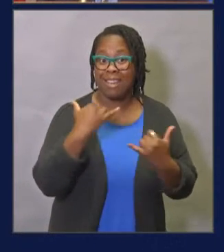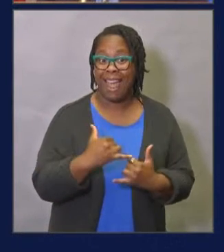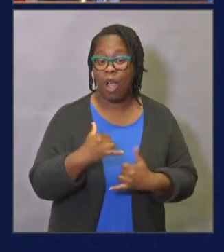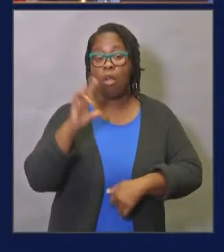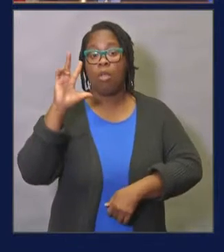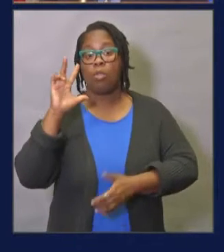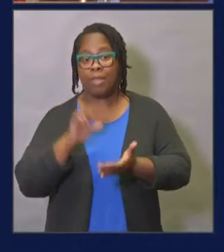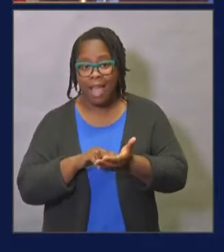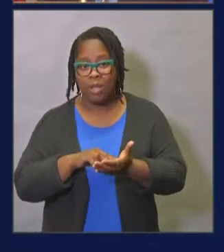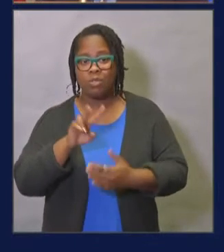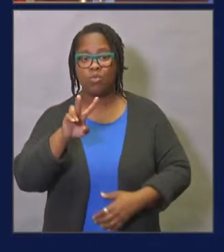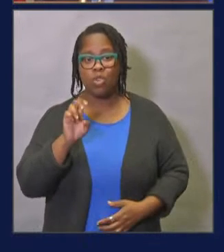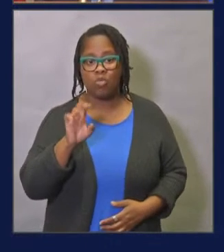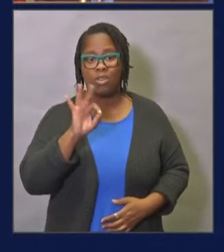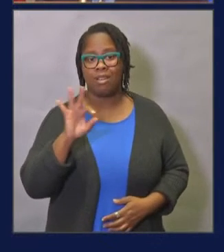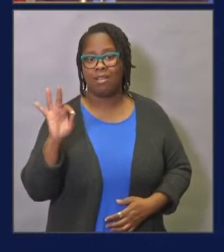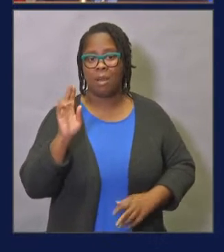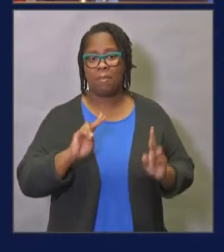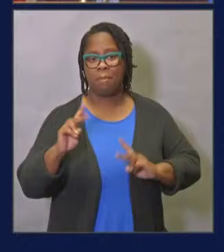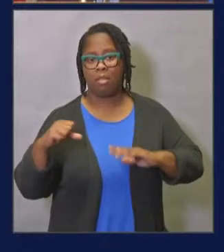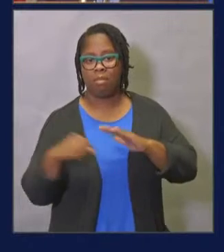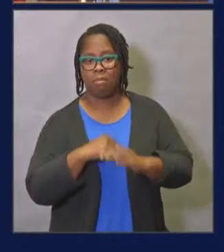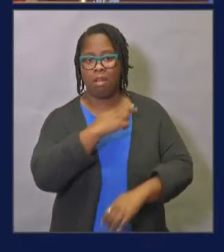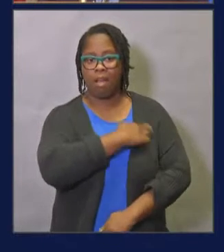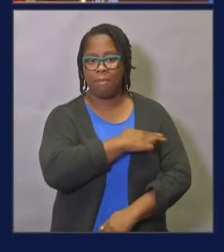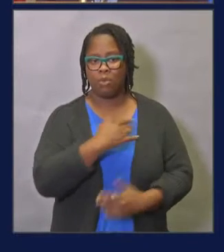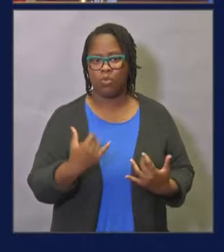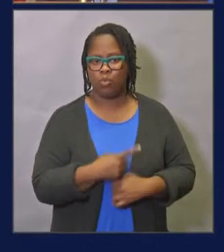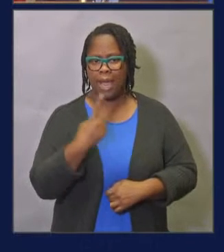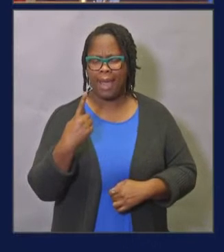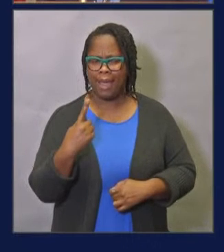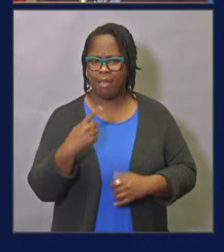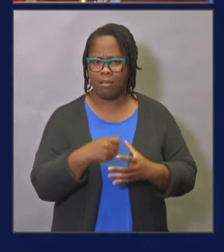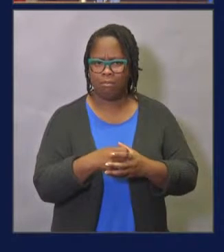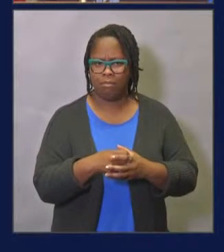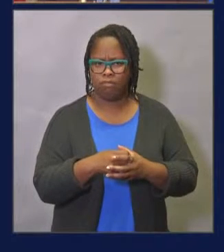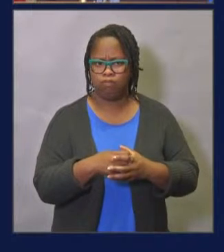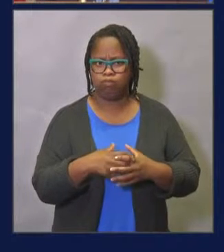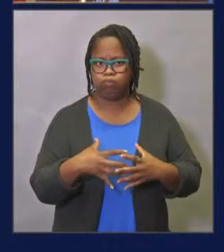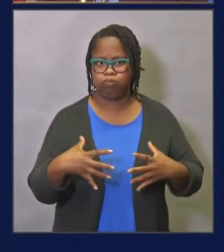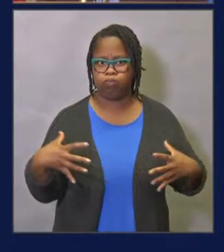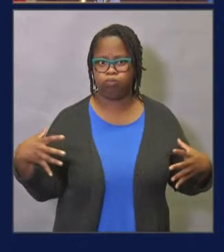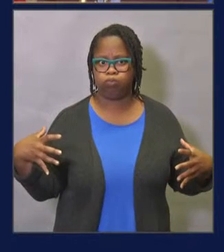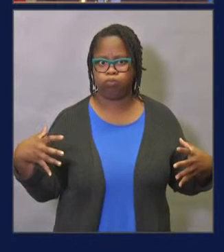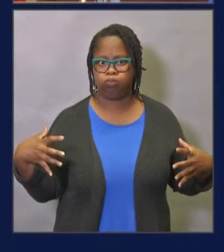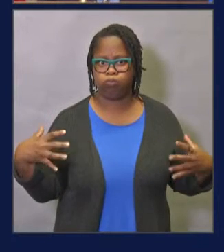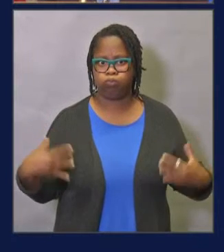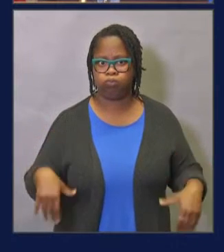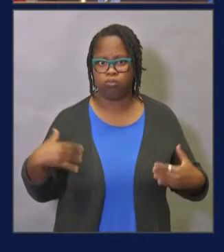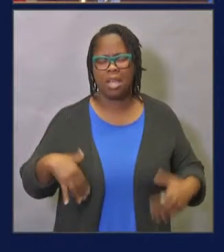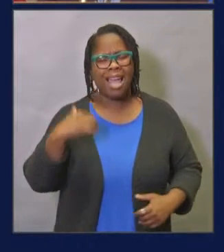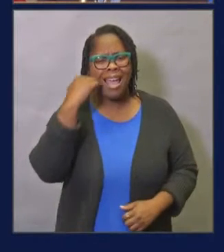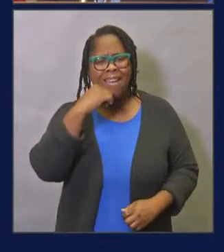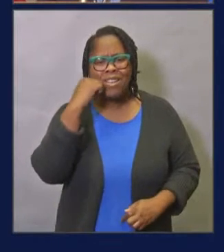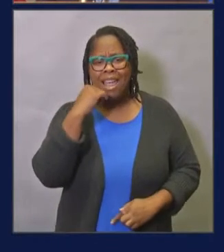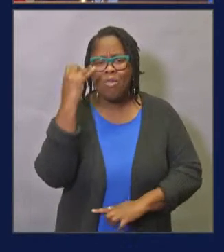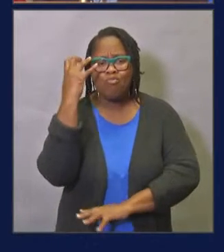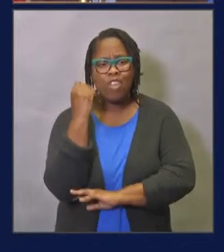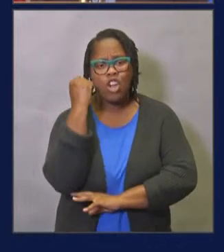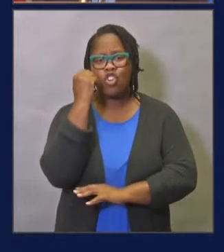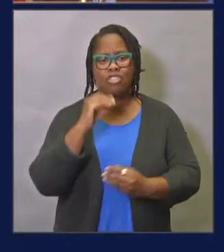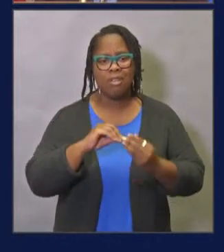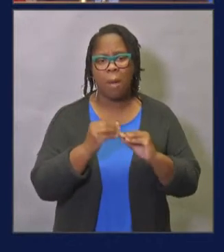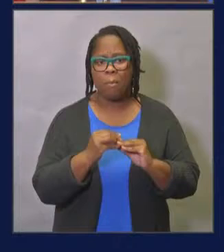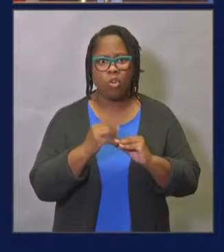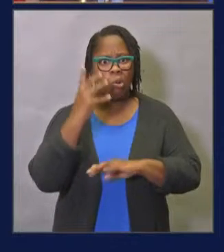3,299 patients hospitalized today. Each day, we continue to see the record number of people hospitalized since the